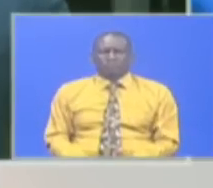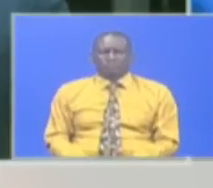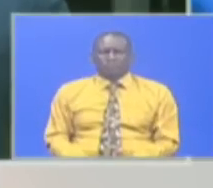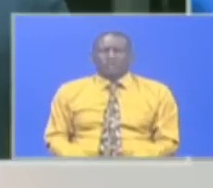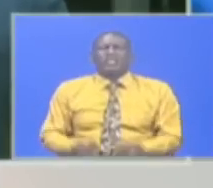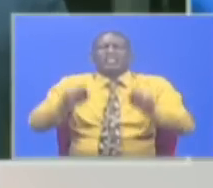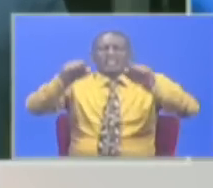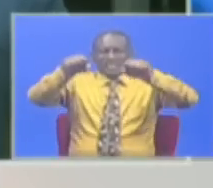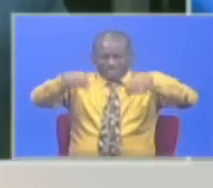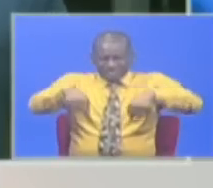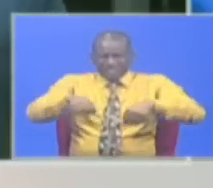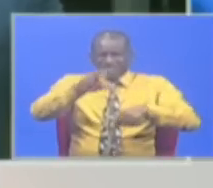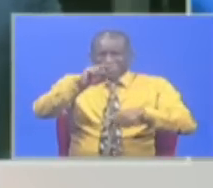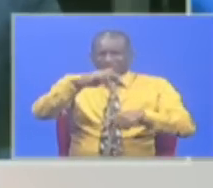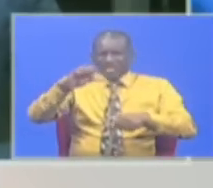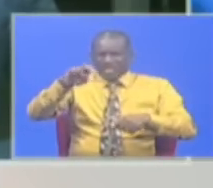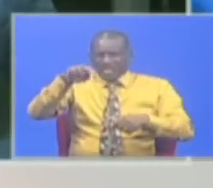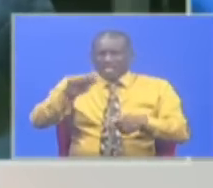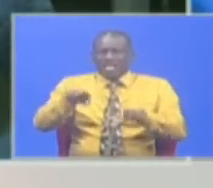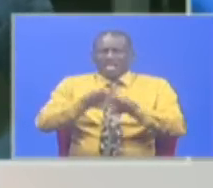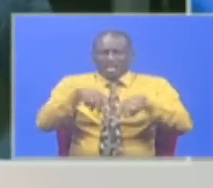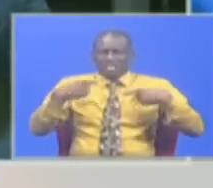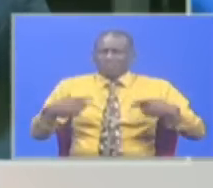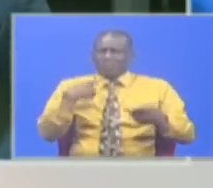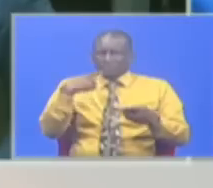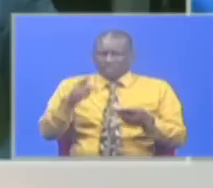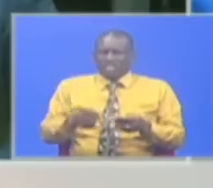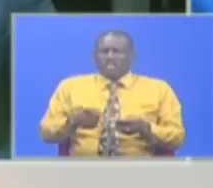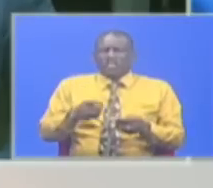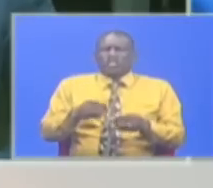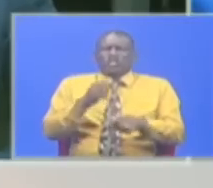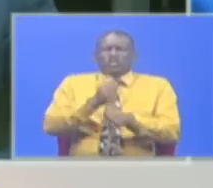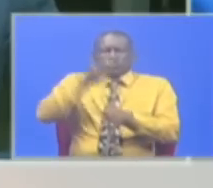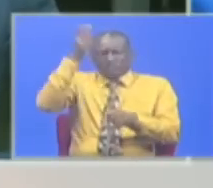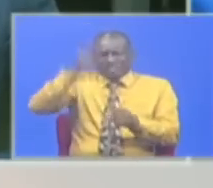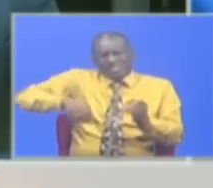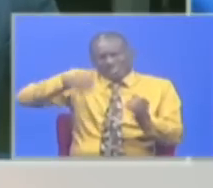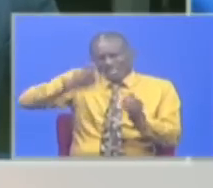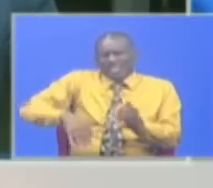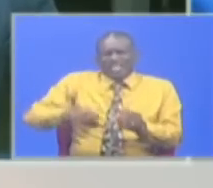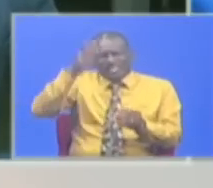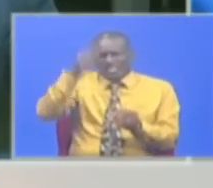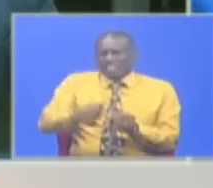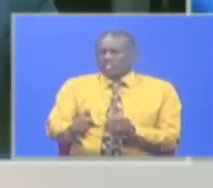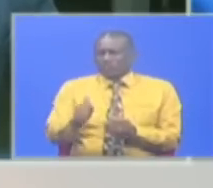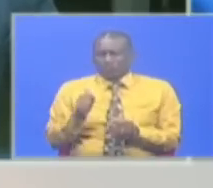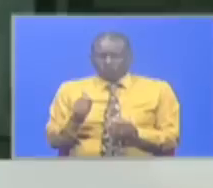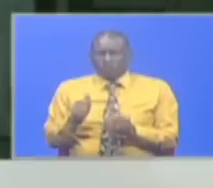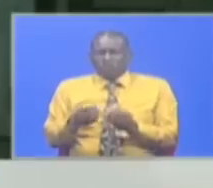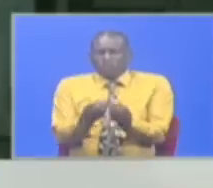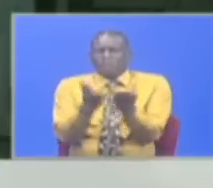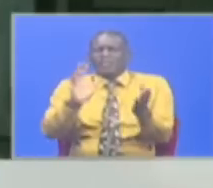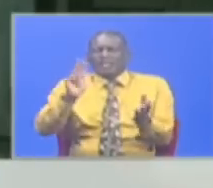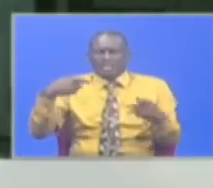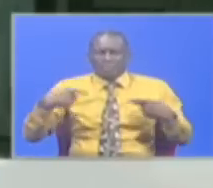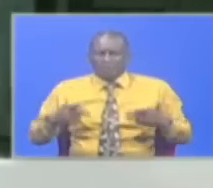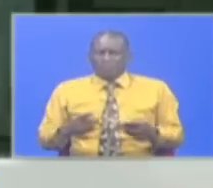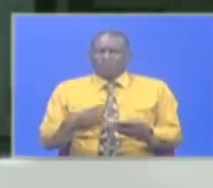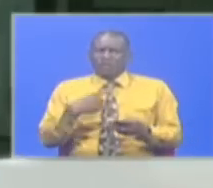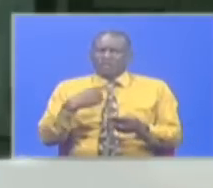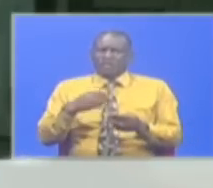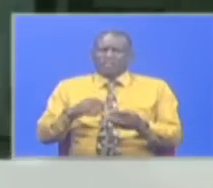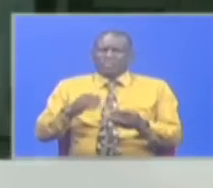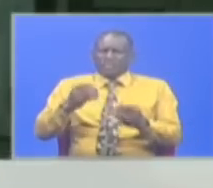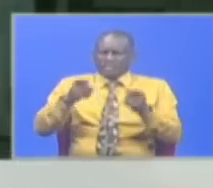Yes, Bridget, as they say, justice delayed is justice denied. And as for many Kenyans, the wheels of